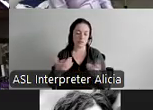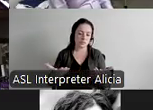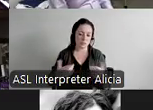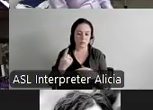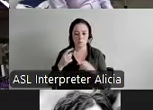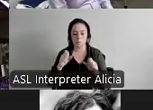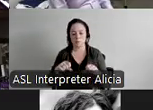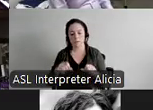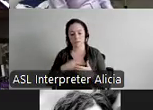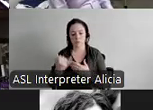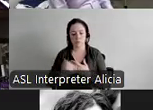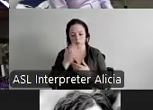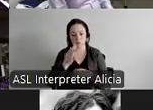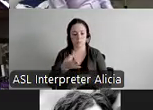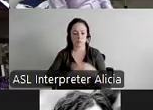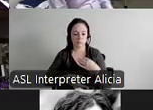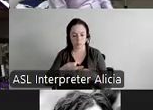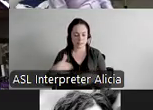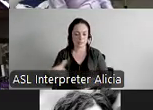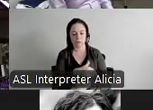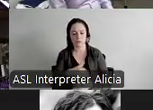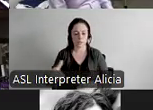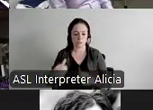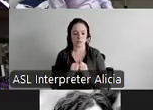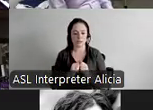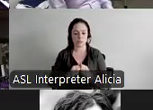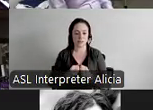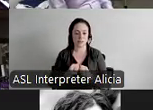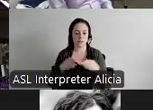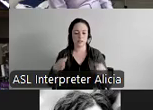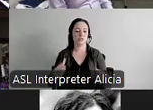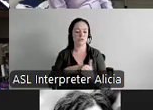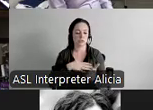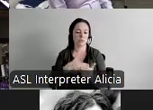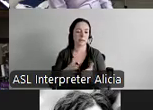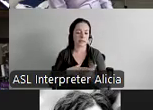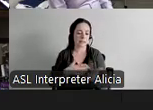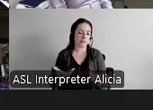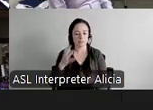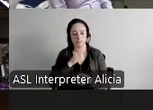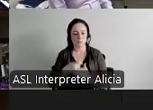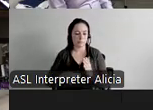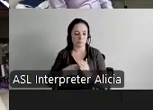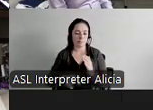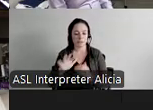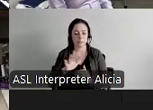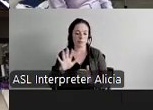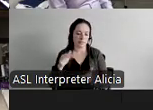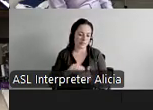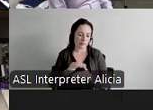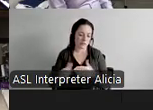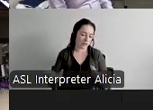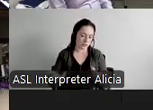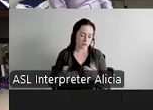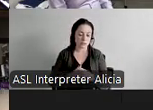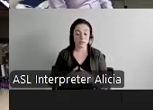is basically replacing the Pride crosswalks with a street painting at that intersection, which we're estimating to be about $5,000. as